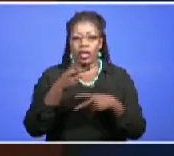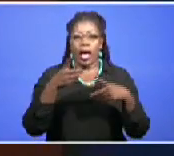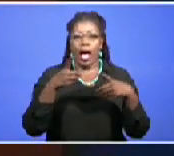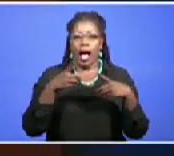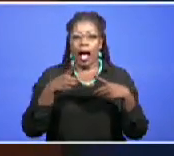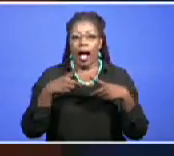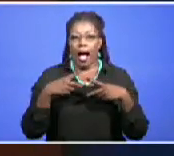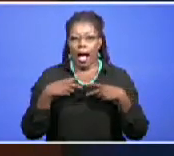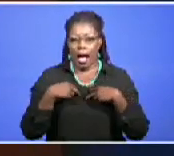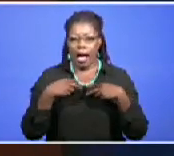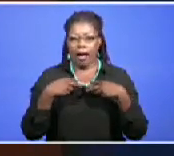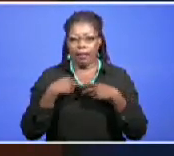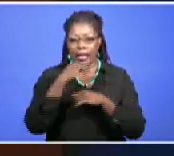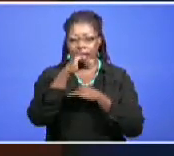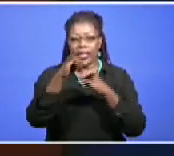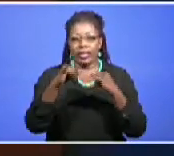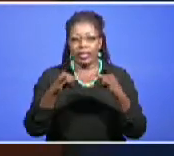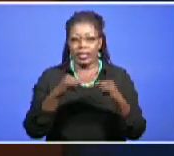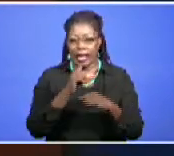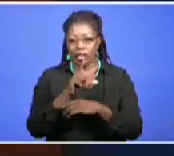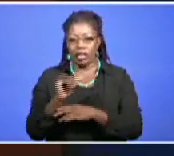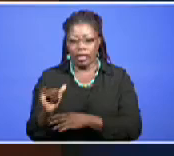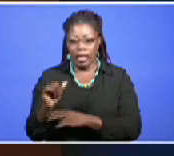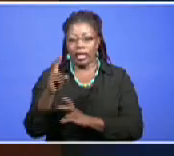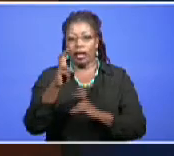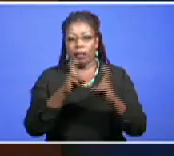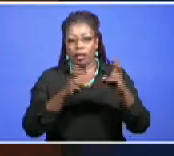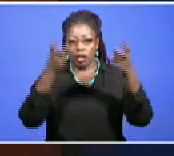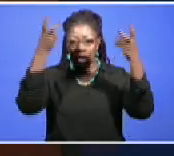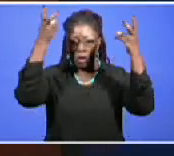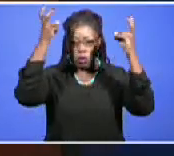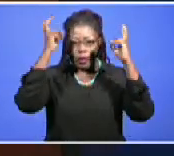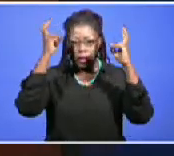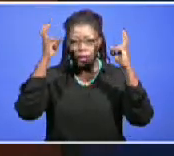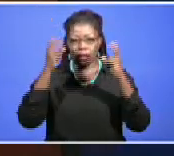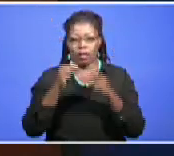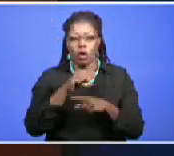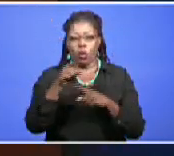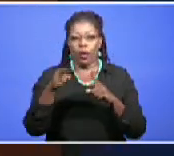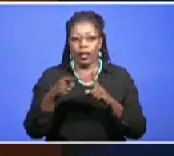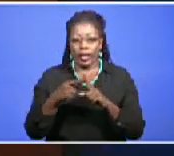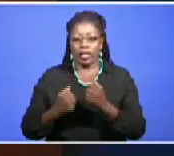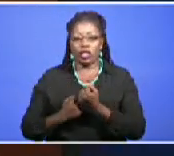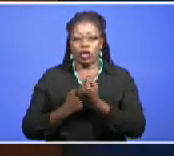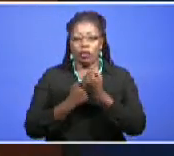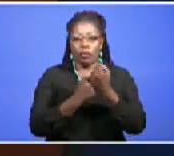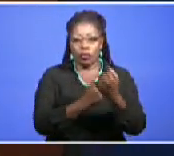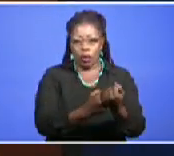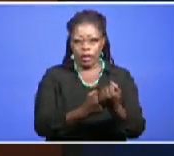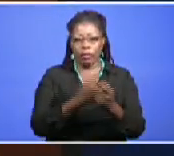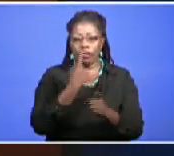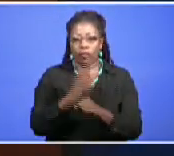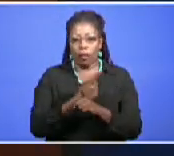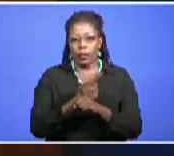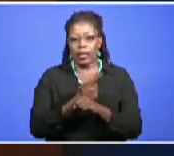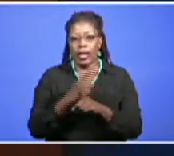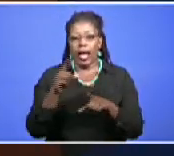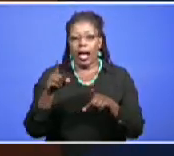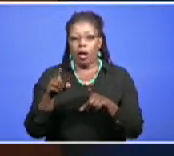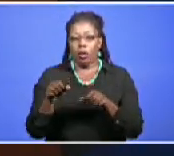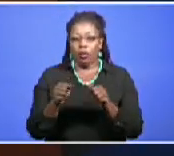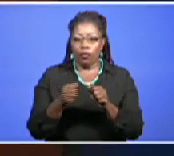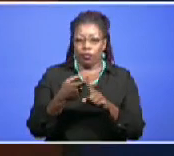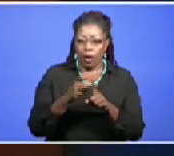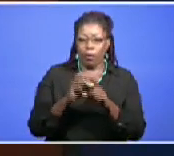have internationally competitive queens. Once they are backed properly and supported by their organization